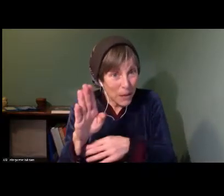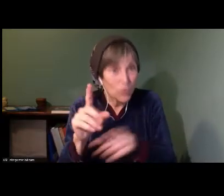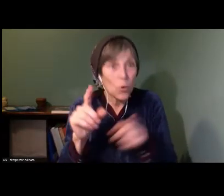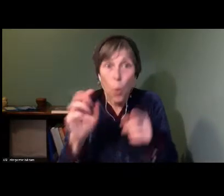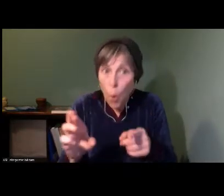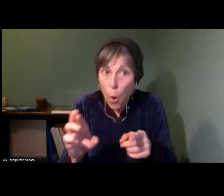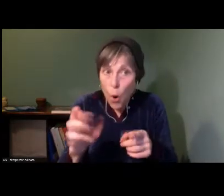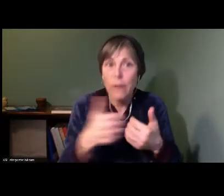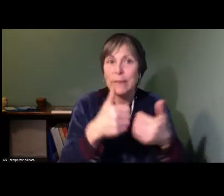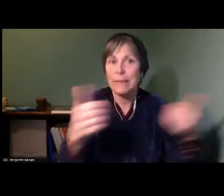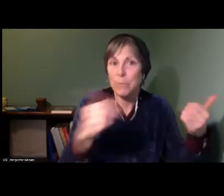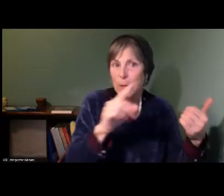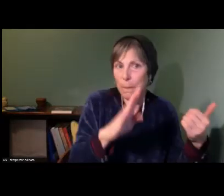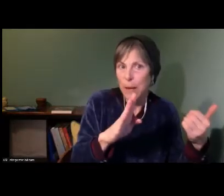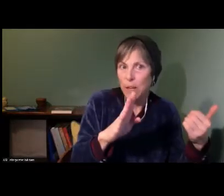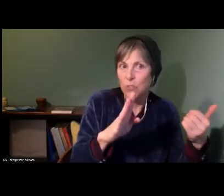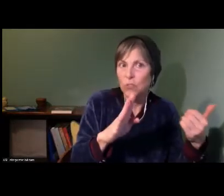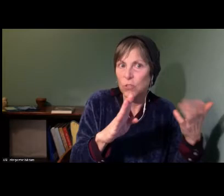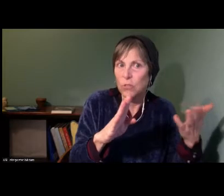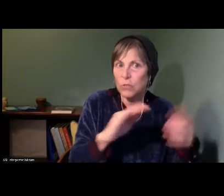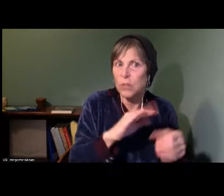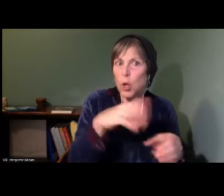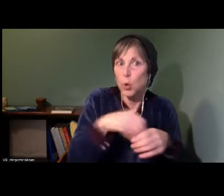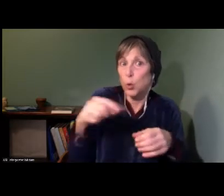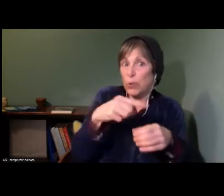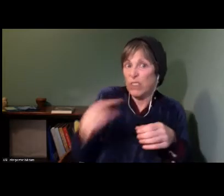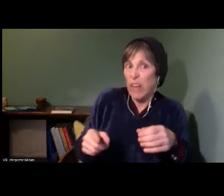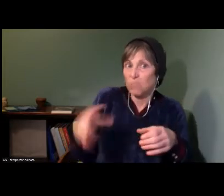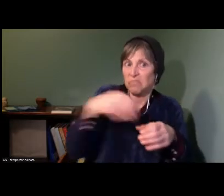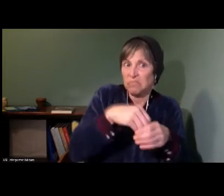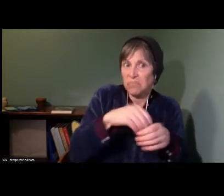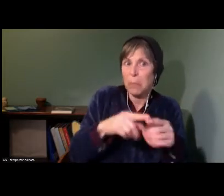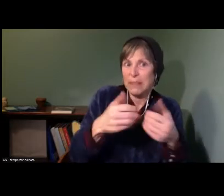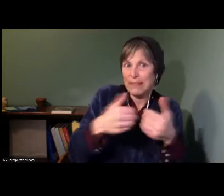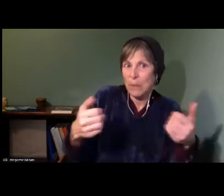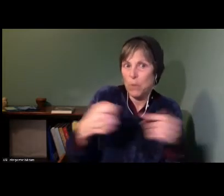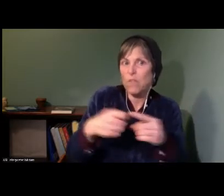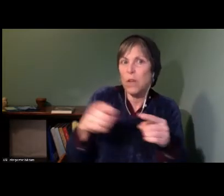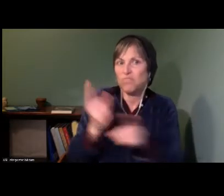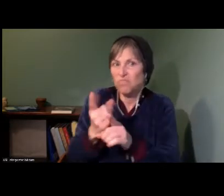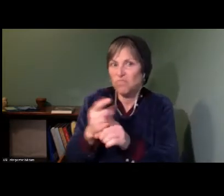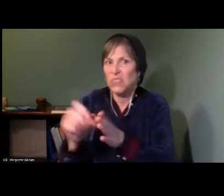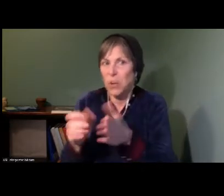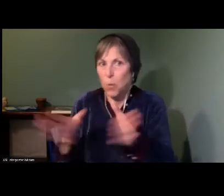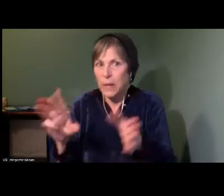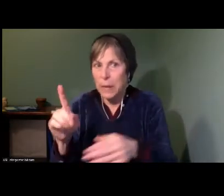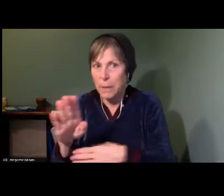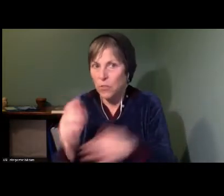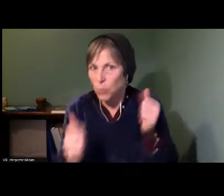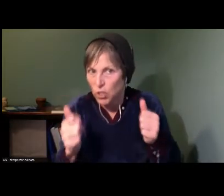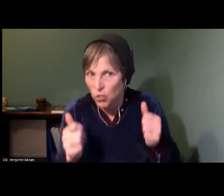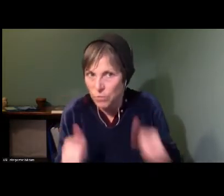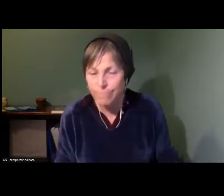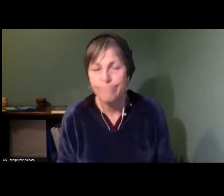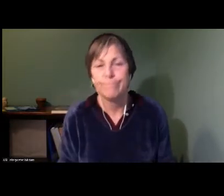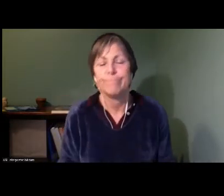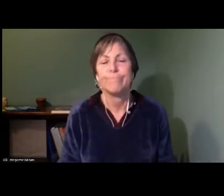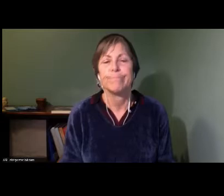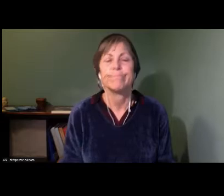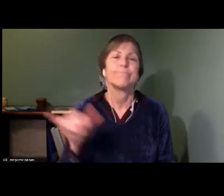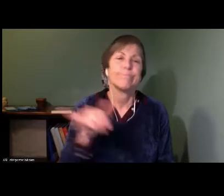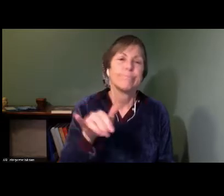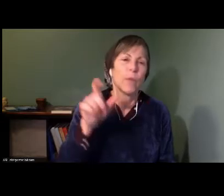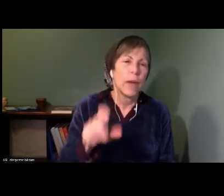that includes those voters that's distinct from the statewide database um I think the other questions to ask are um